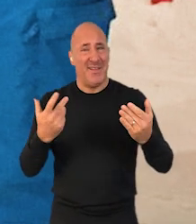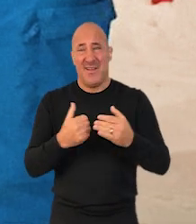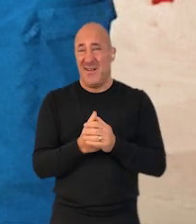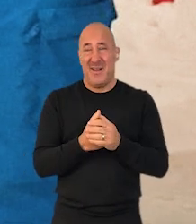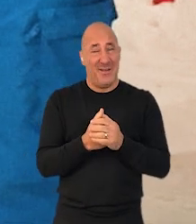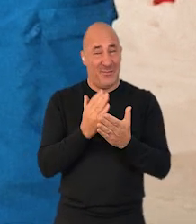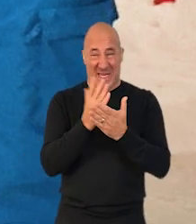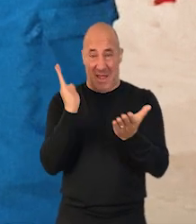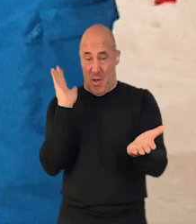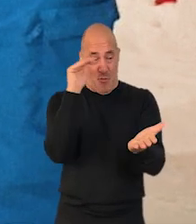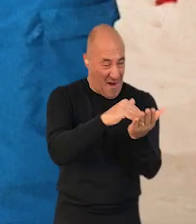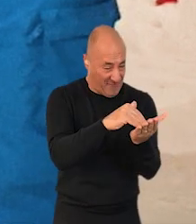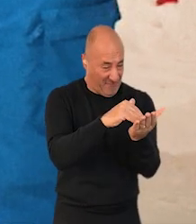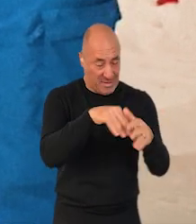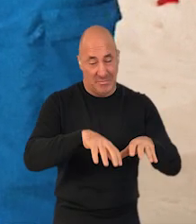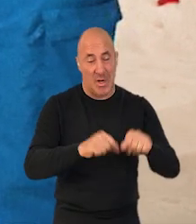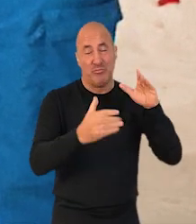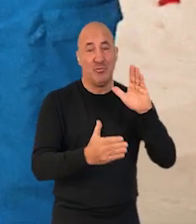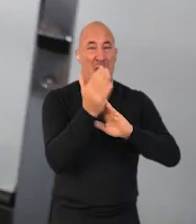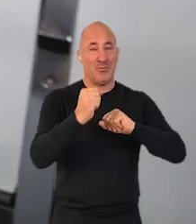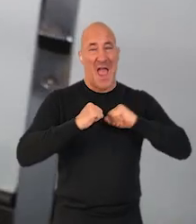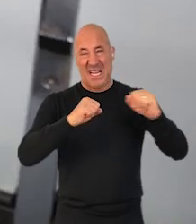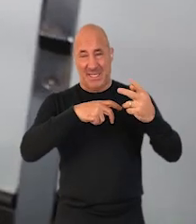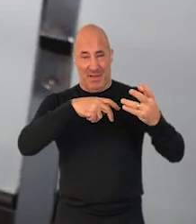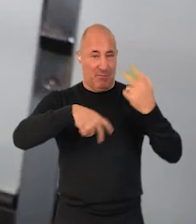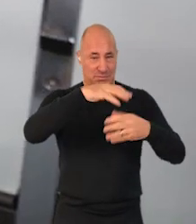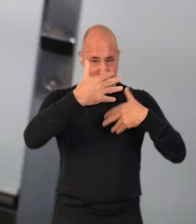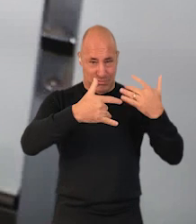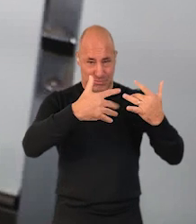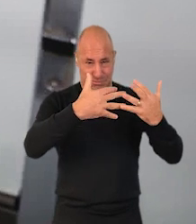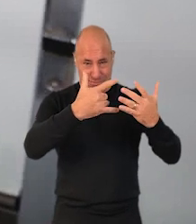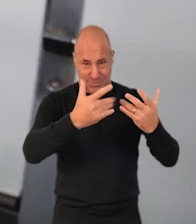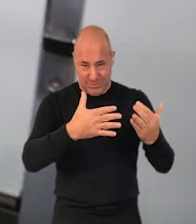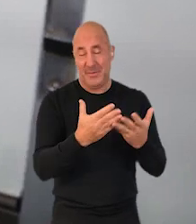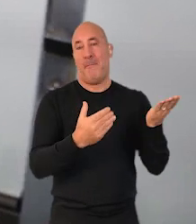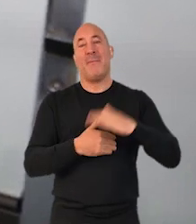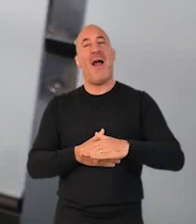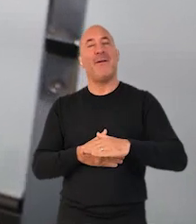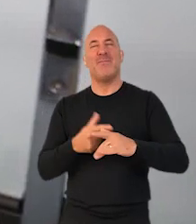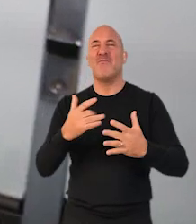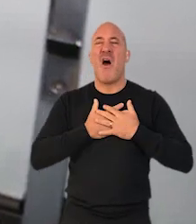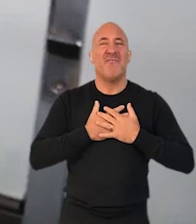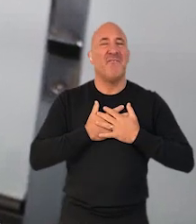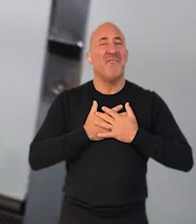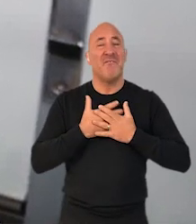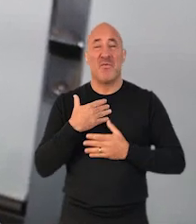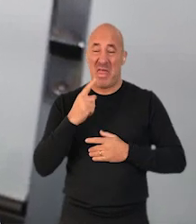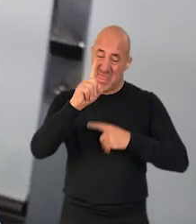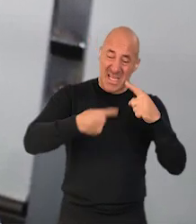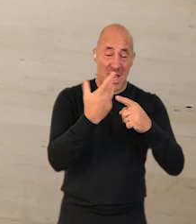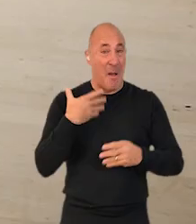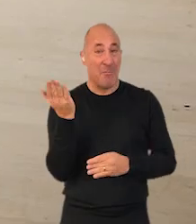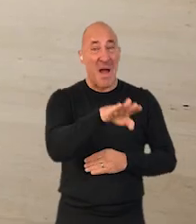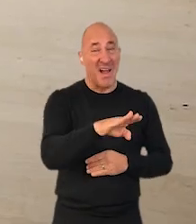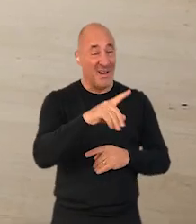climbing, and they're active from the moment they get there till the moment, and they absolutely love it and all want